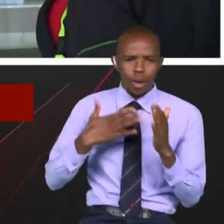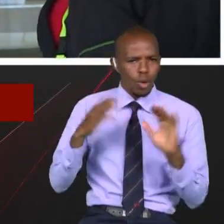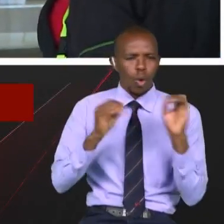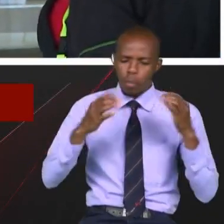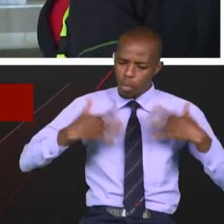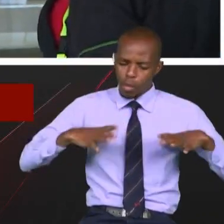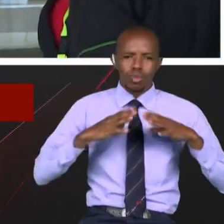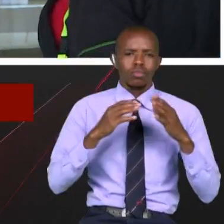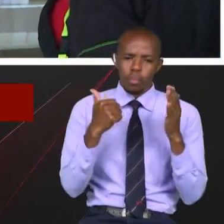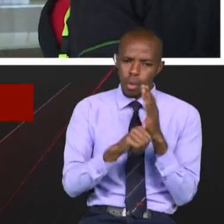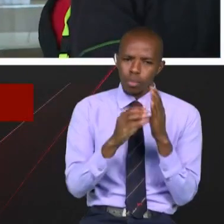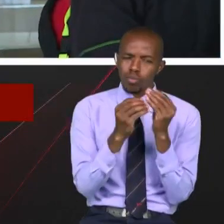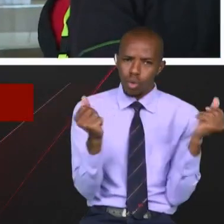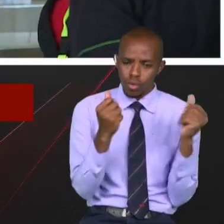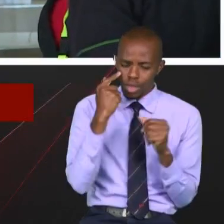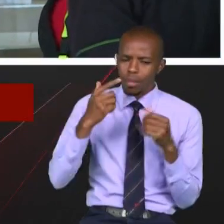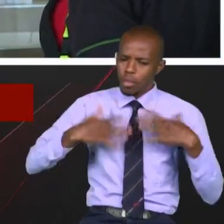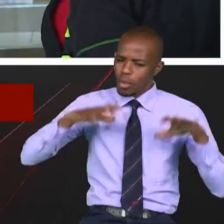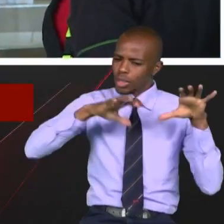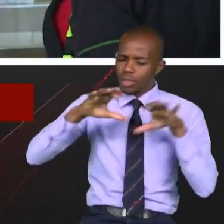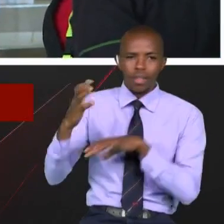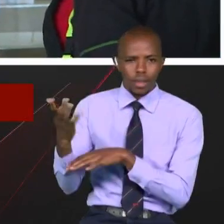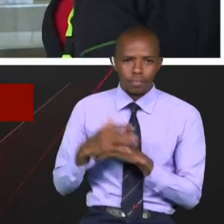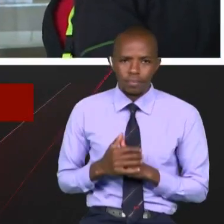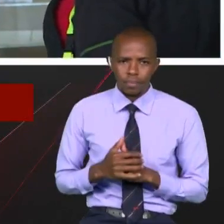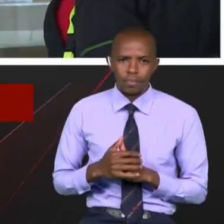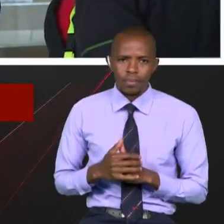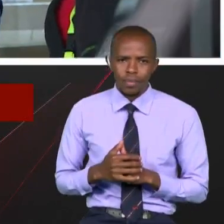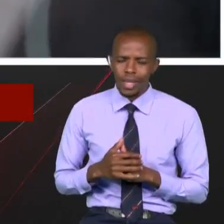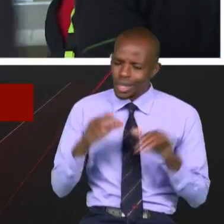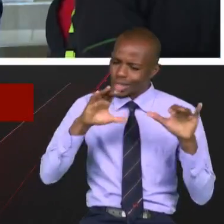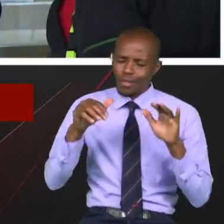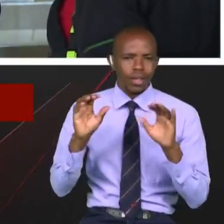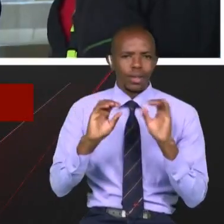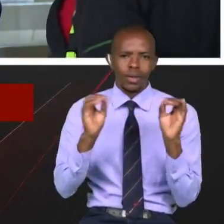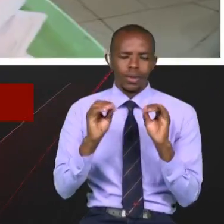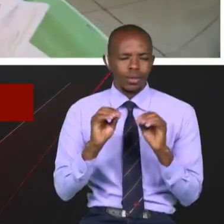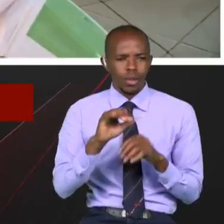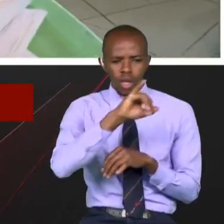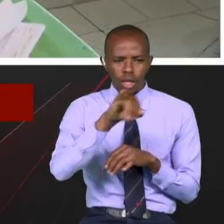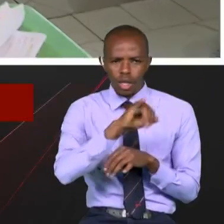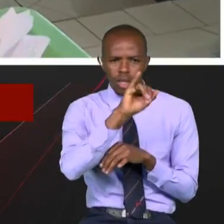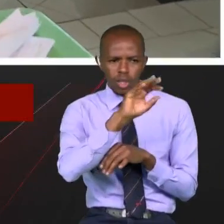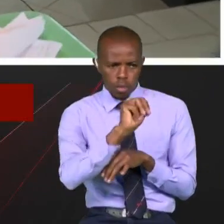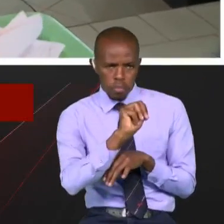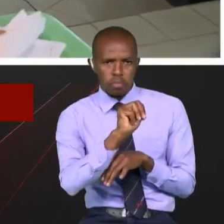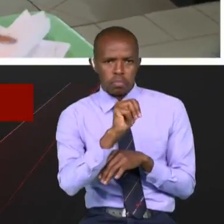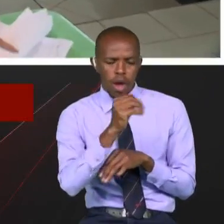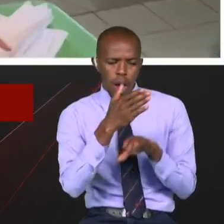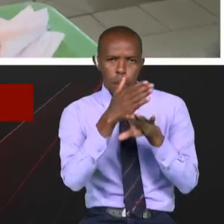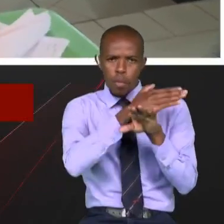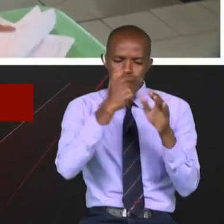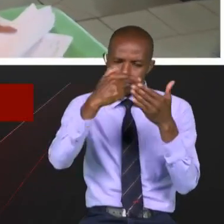people's problems. Mm. Because I'm seeing people are suffering. You know, they need not to suffer like this. Jim, a conversation that we've had